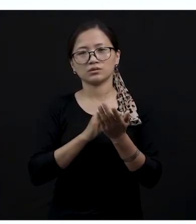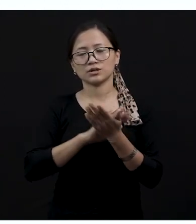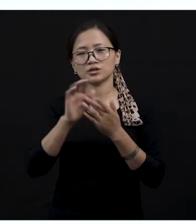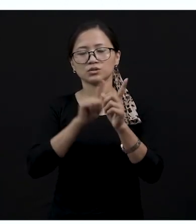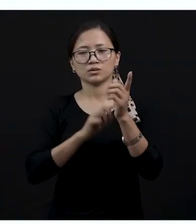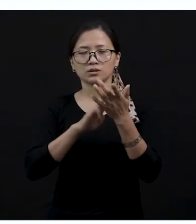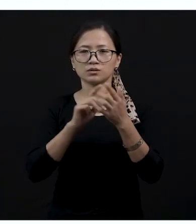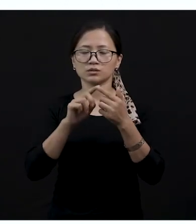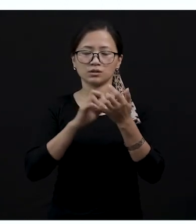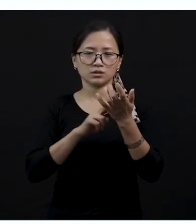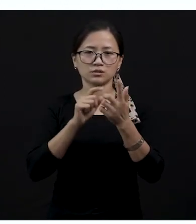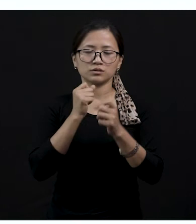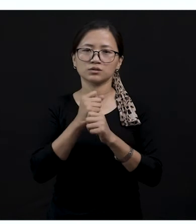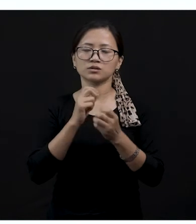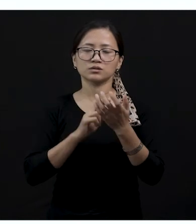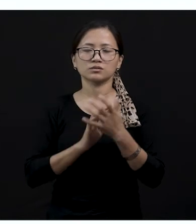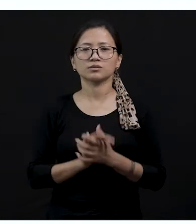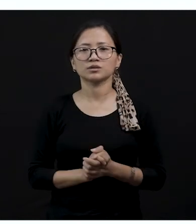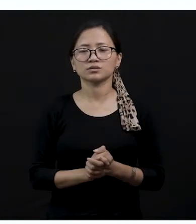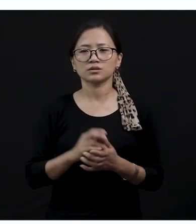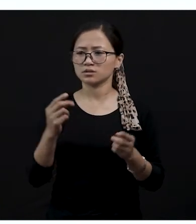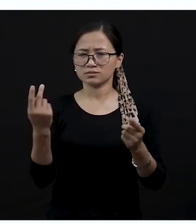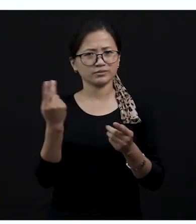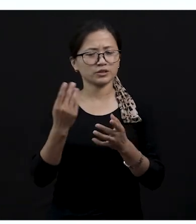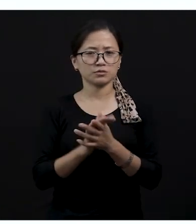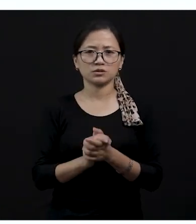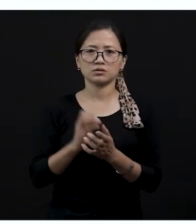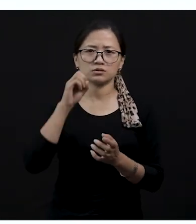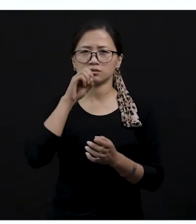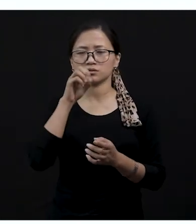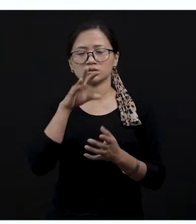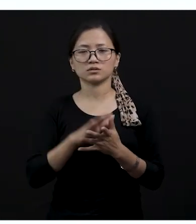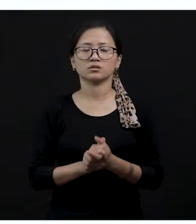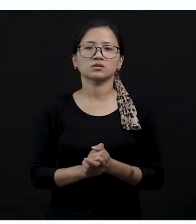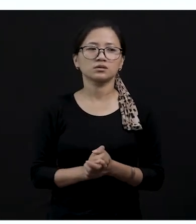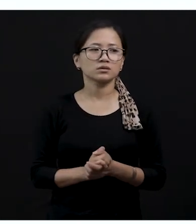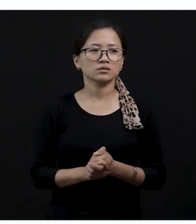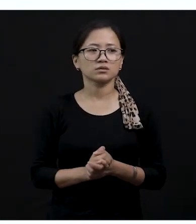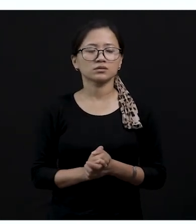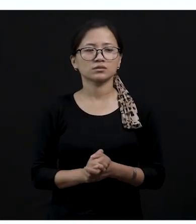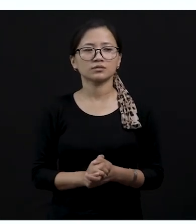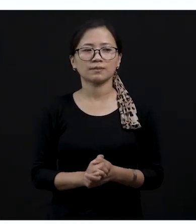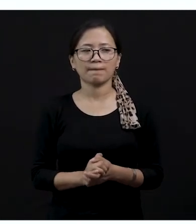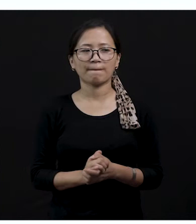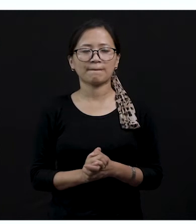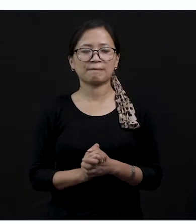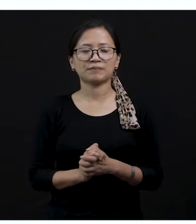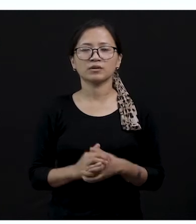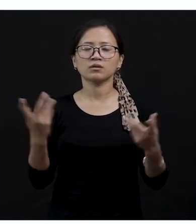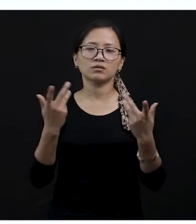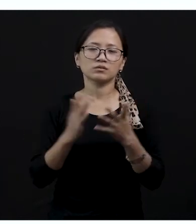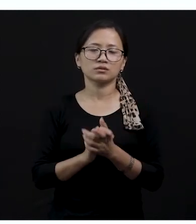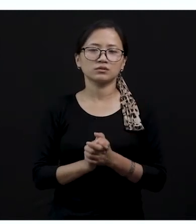are words that sound similar while pronouncing, right? So today we will learn the rhyme scheme, okay? What rhyme